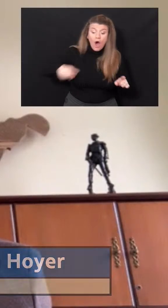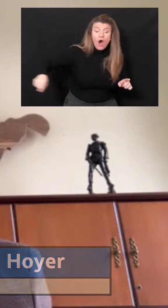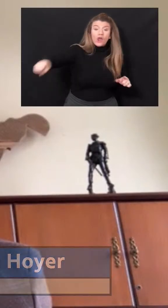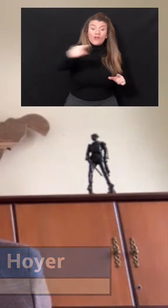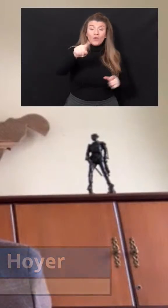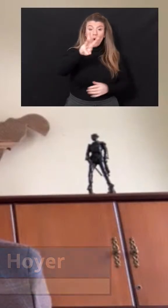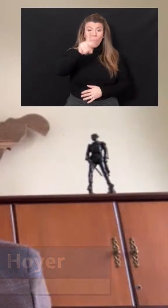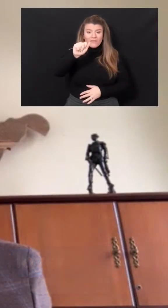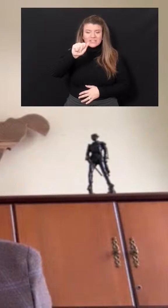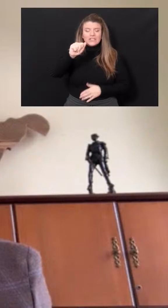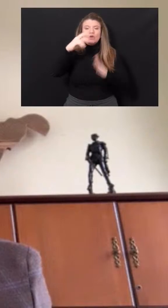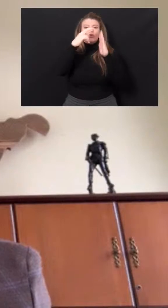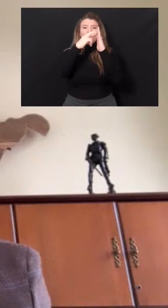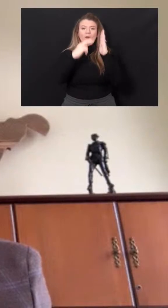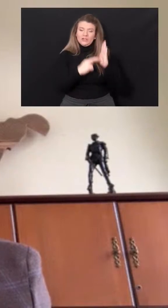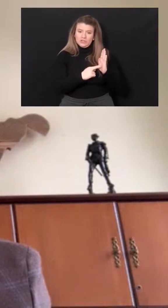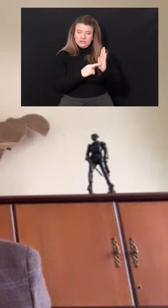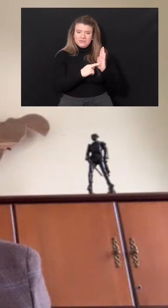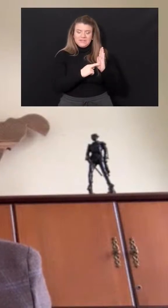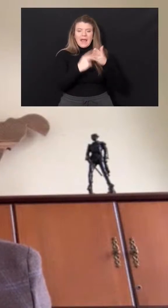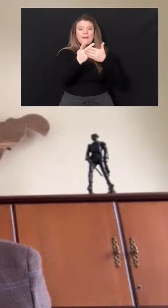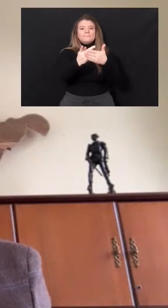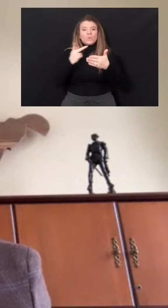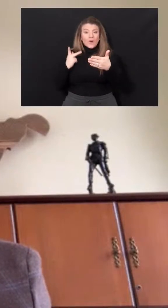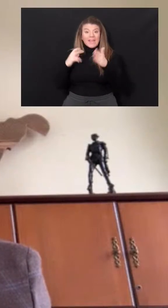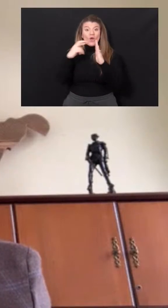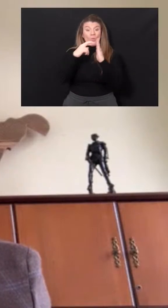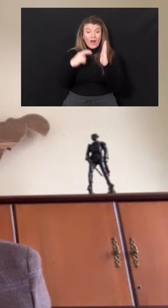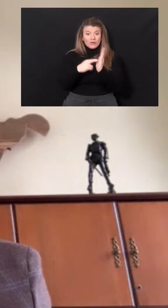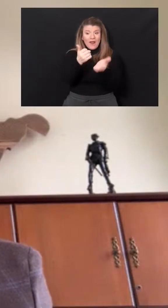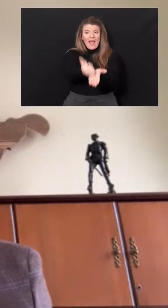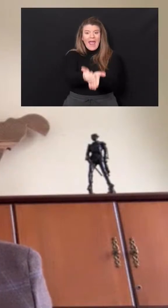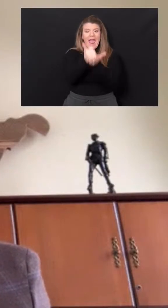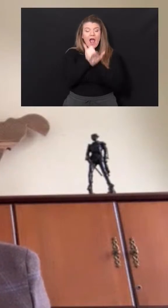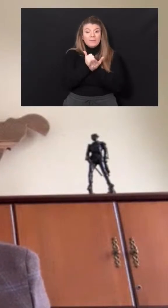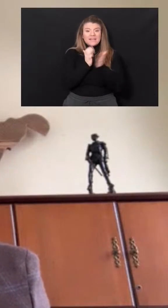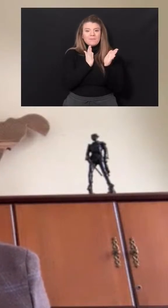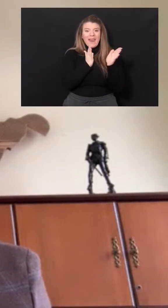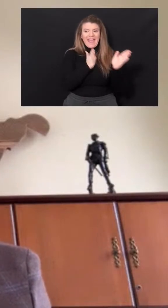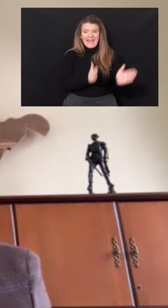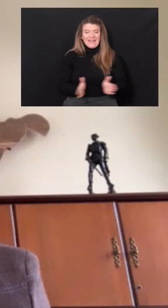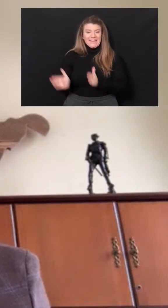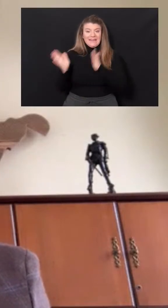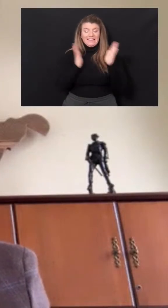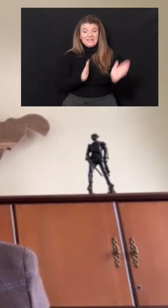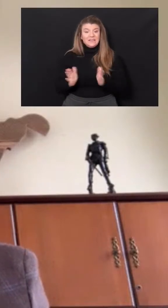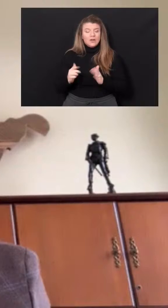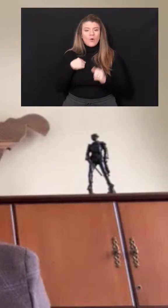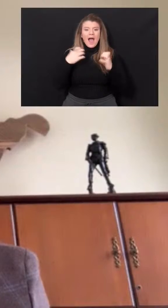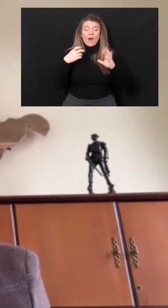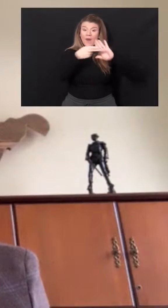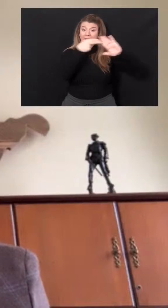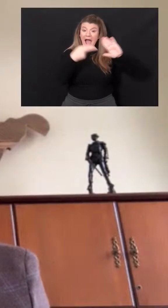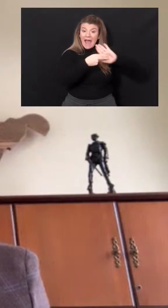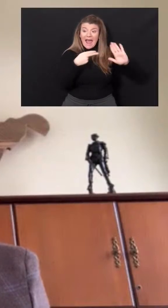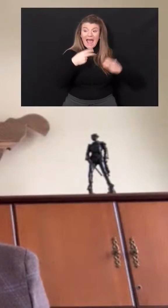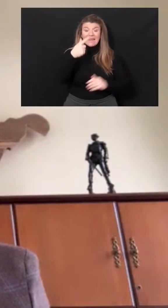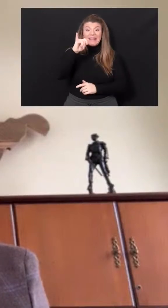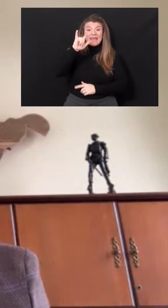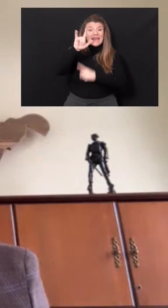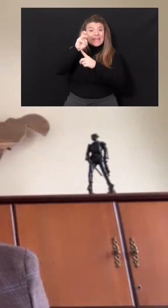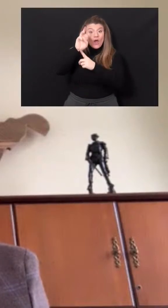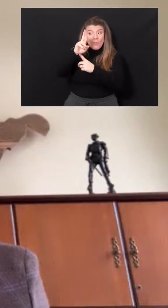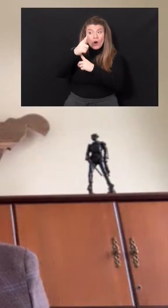to register. Pre-registering helps us plan. And I want to highlight those counties again: Gilmer,